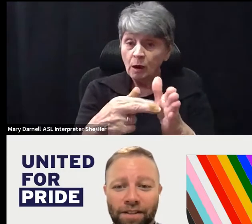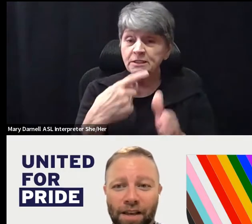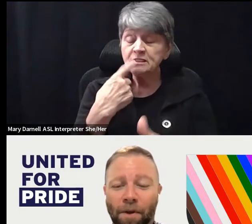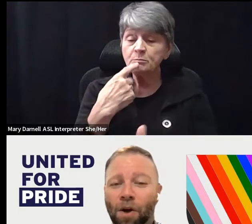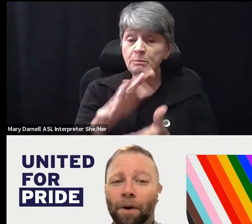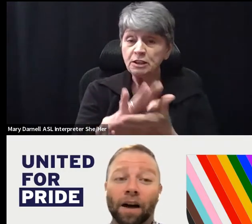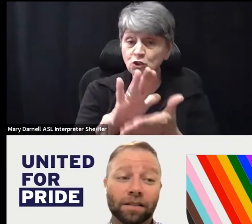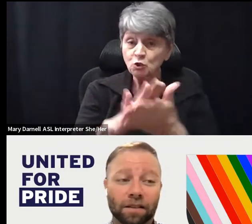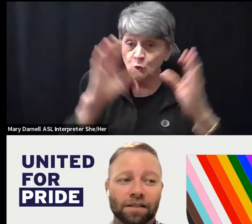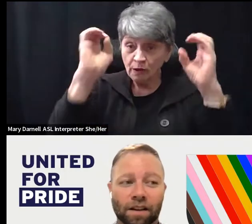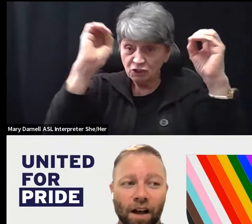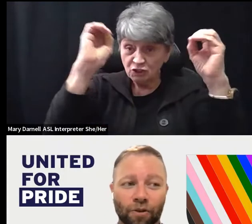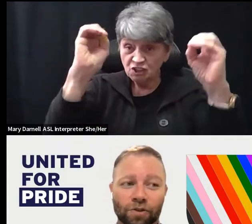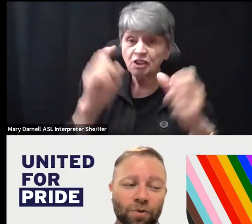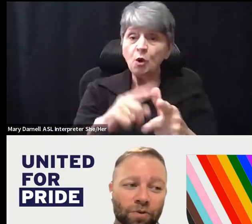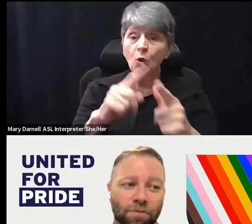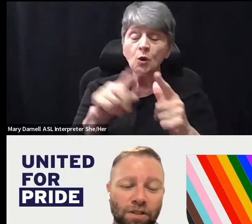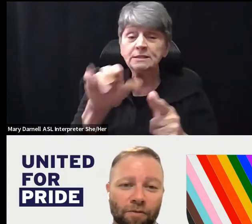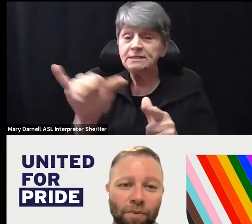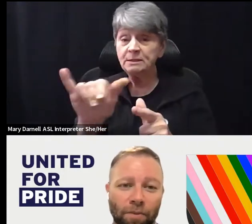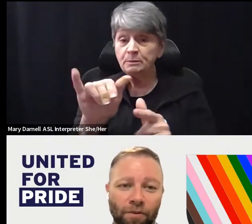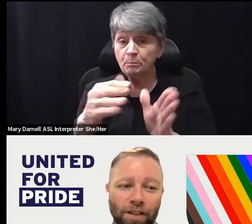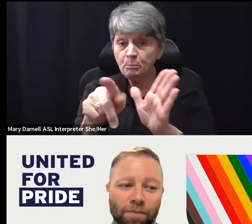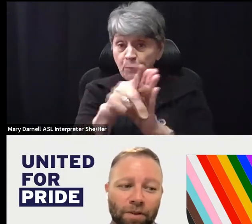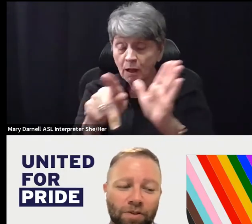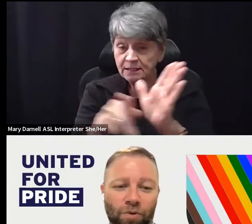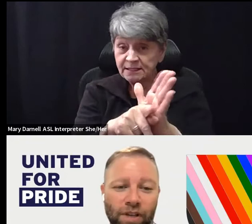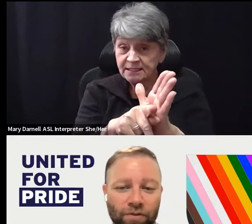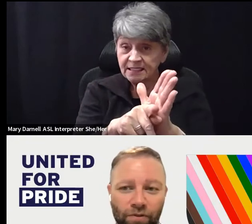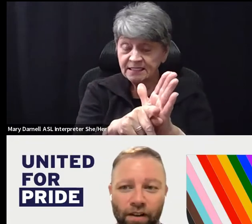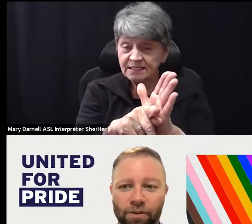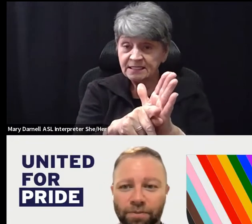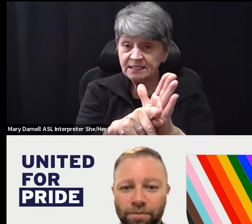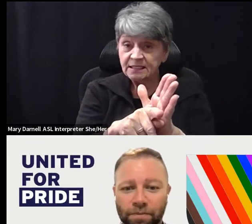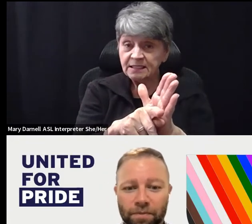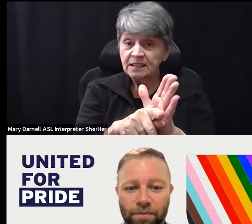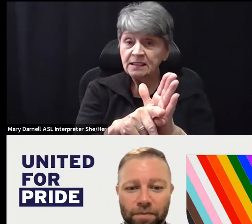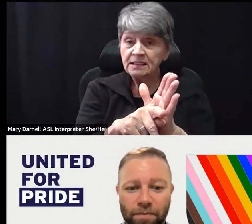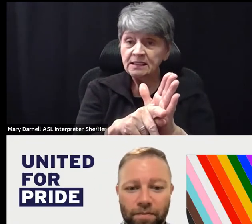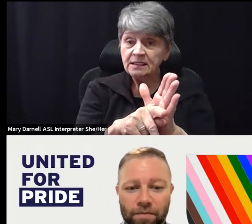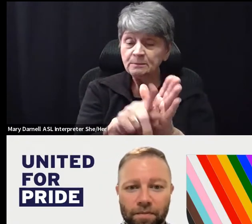of the same policies that other schools that receive public funds, public schools have to follow?